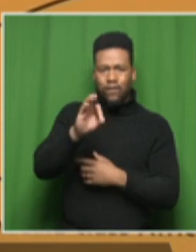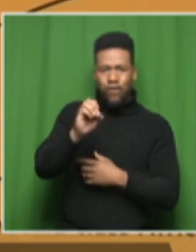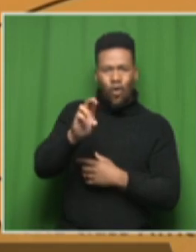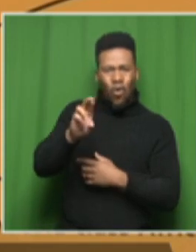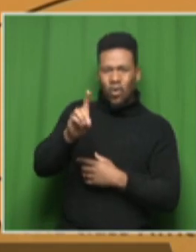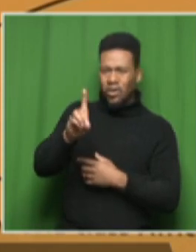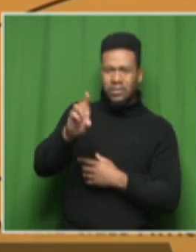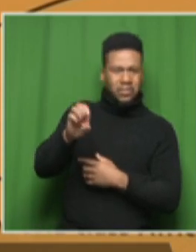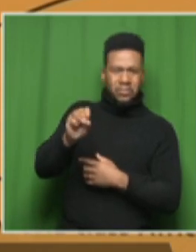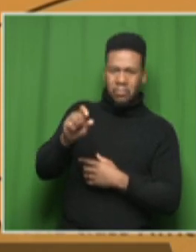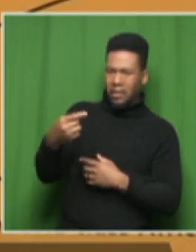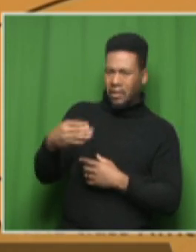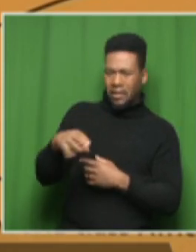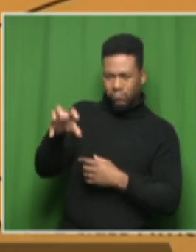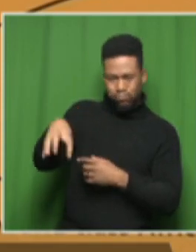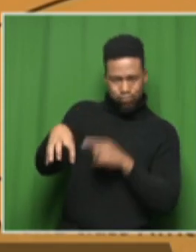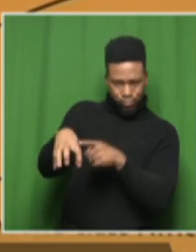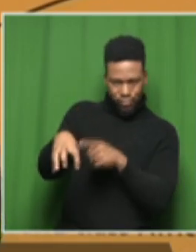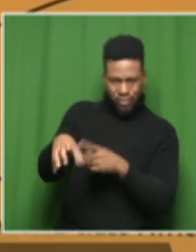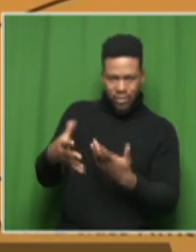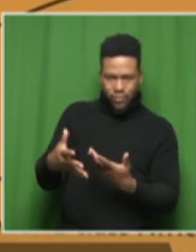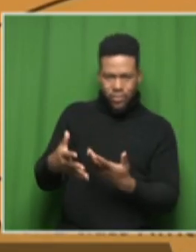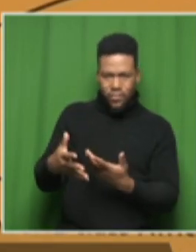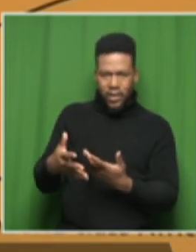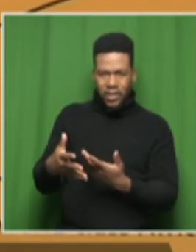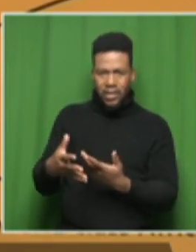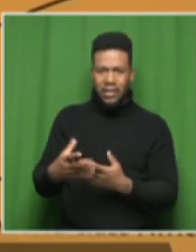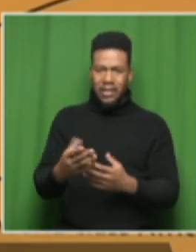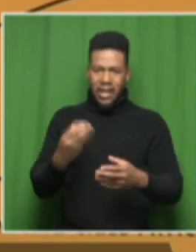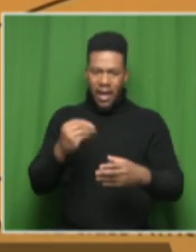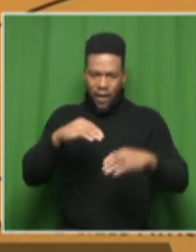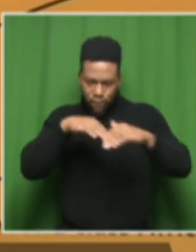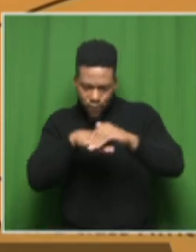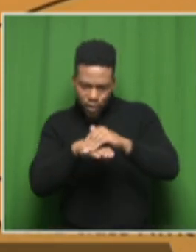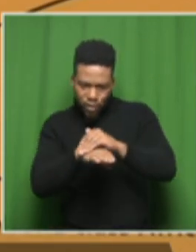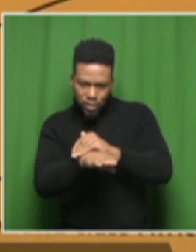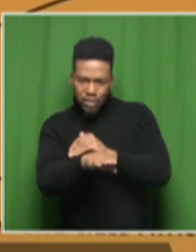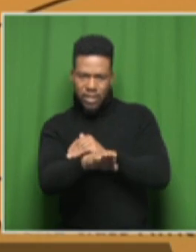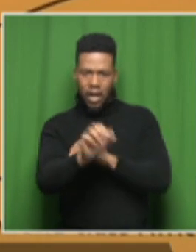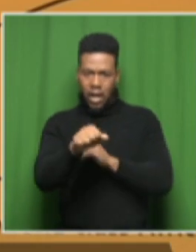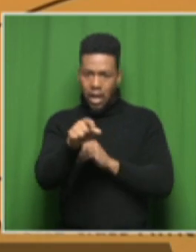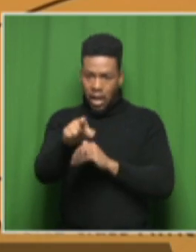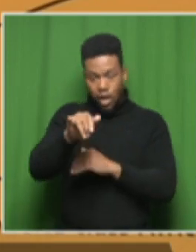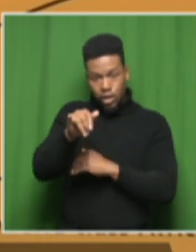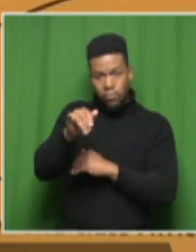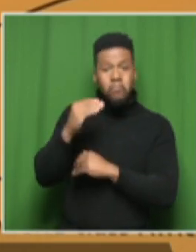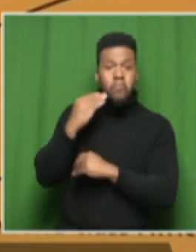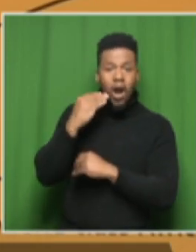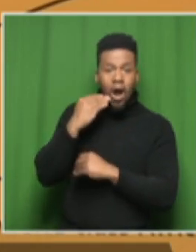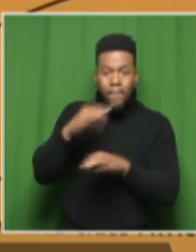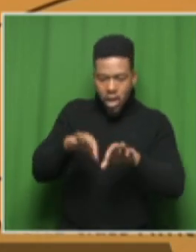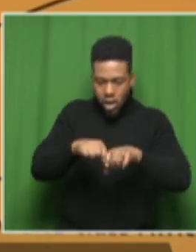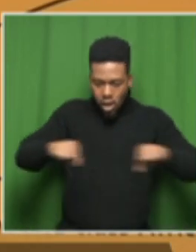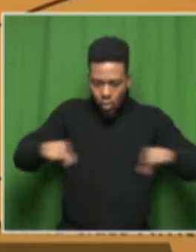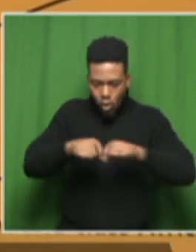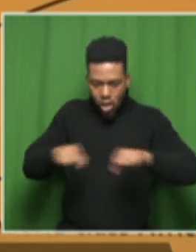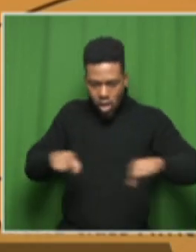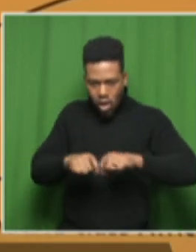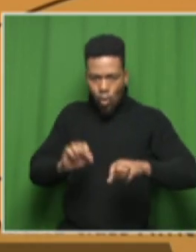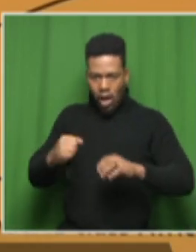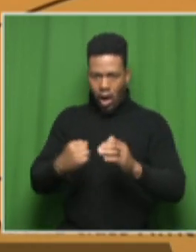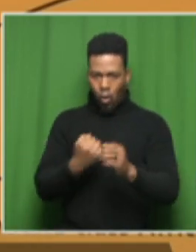that Bramfontein area, we've got tunnels that also, that's where our cables are moving. They go up and go